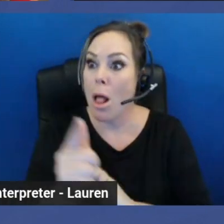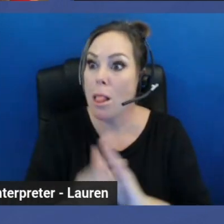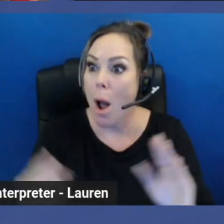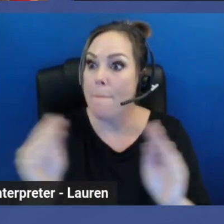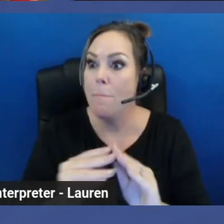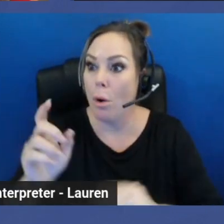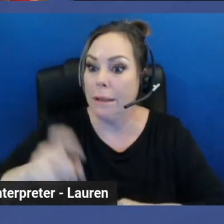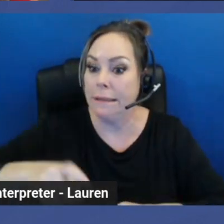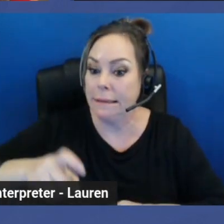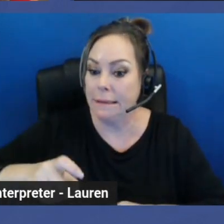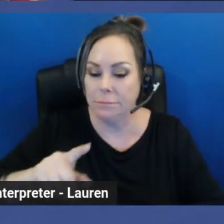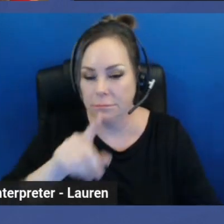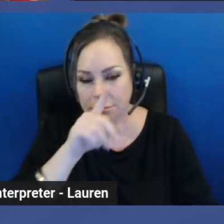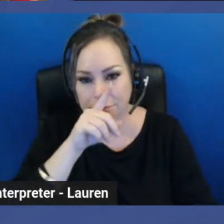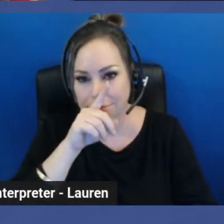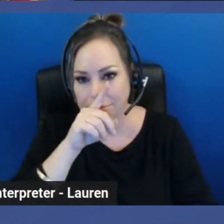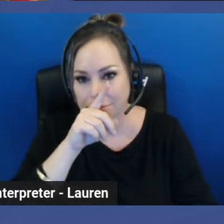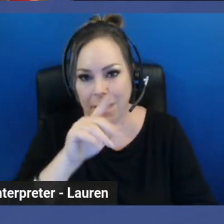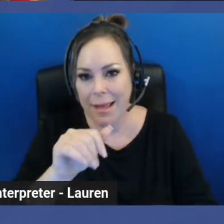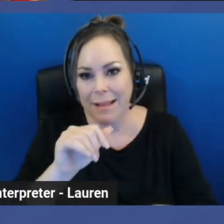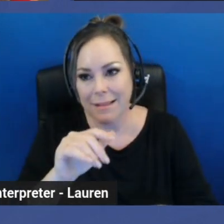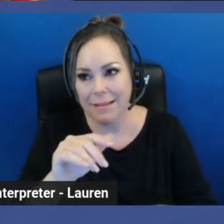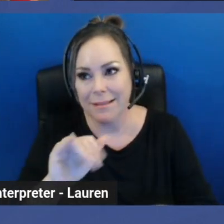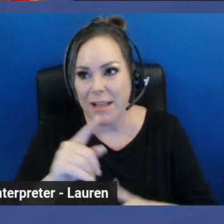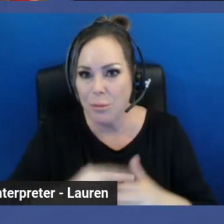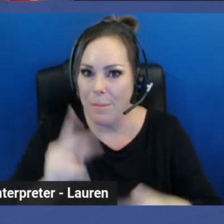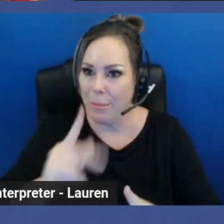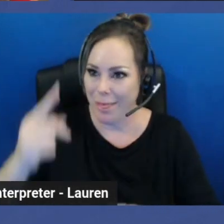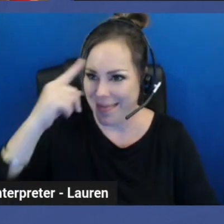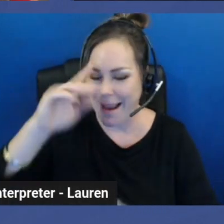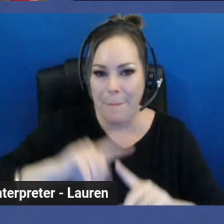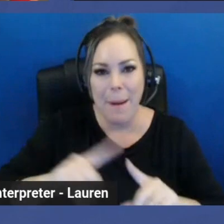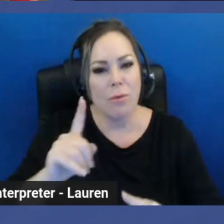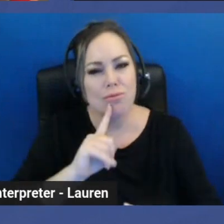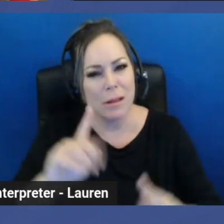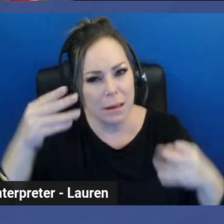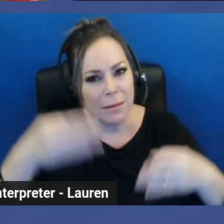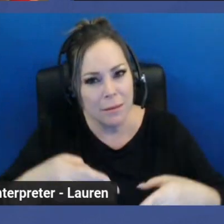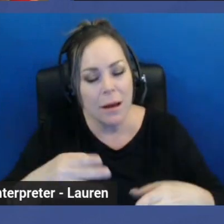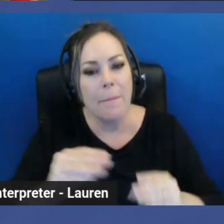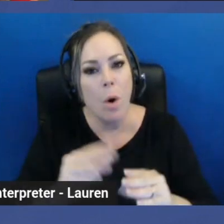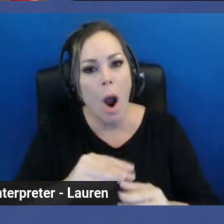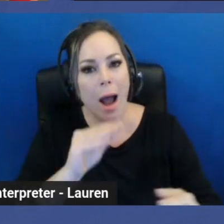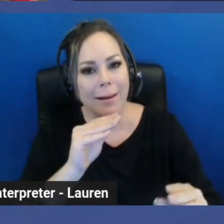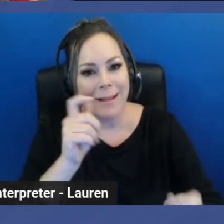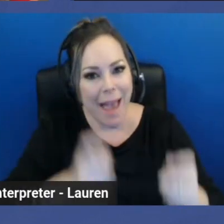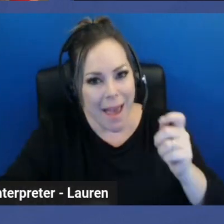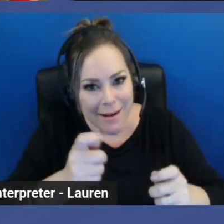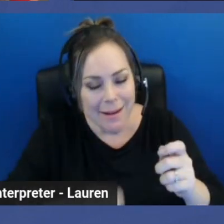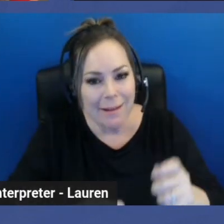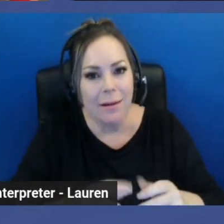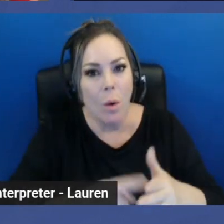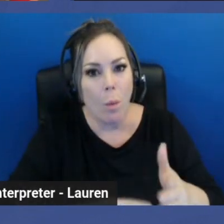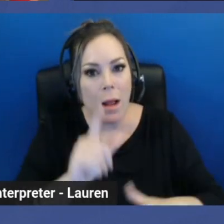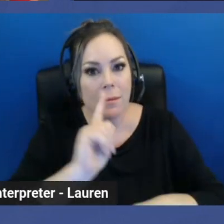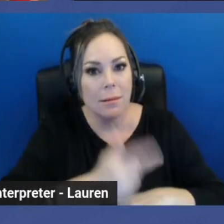legislation is the key versus maybe editing or working with the legislation we have. I think, the